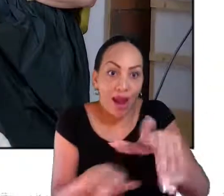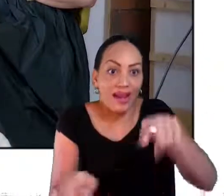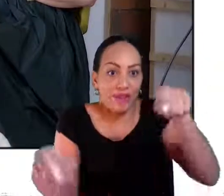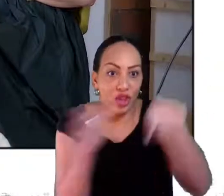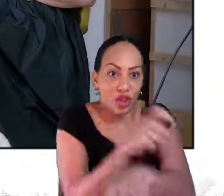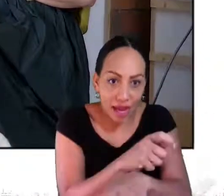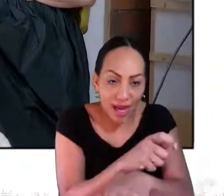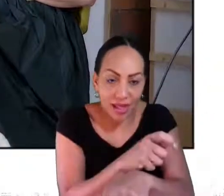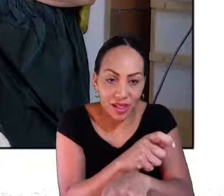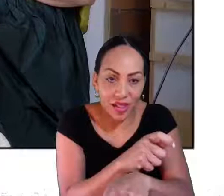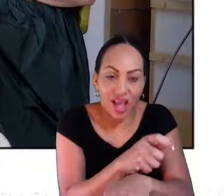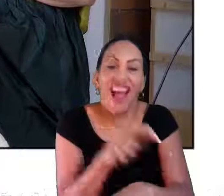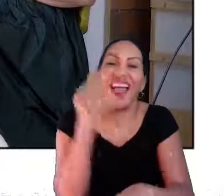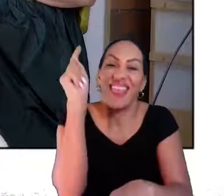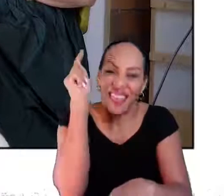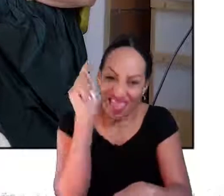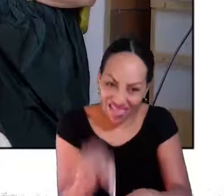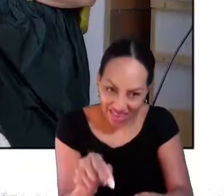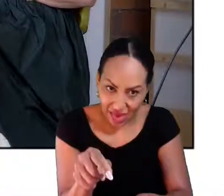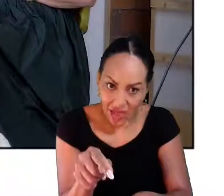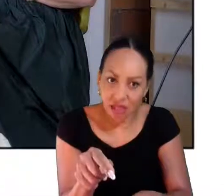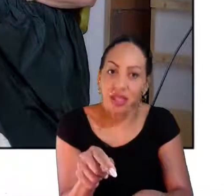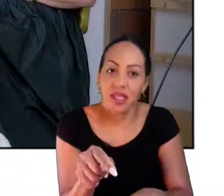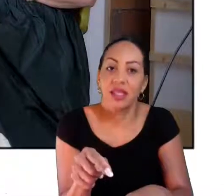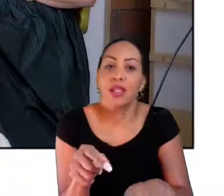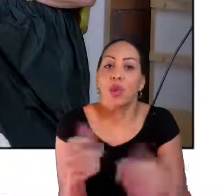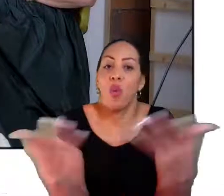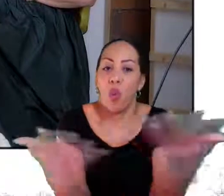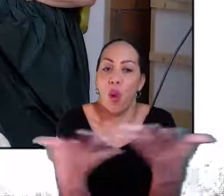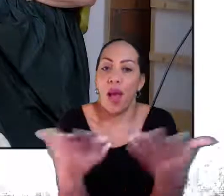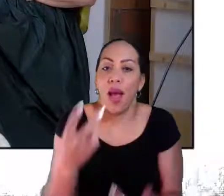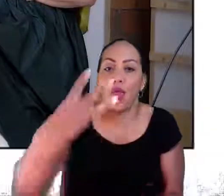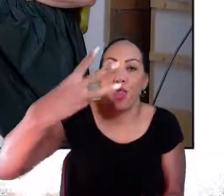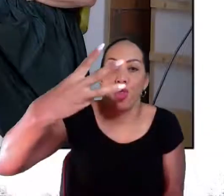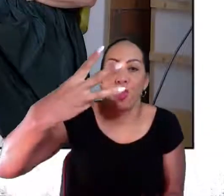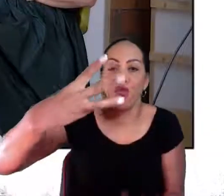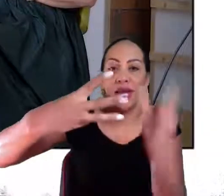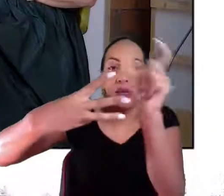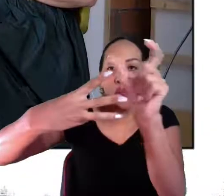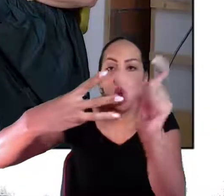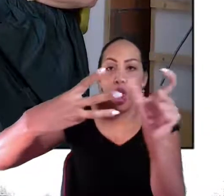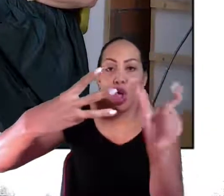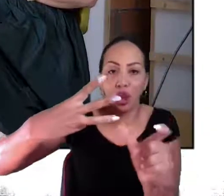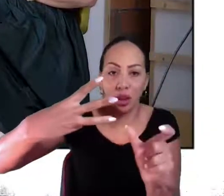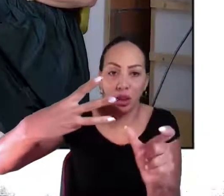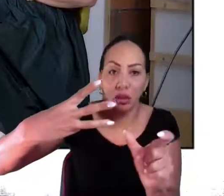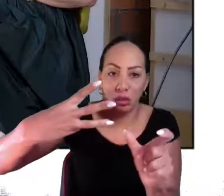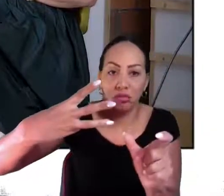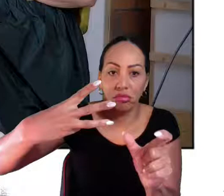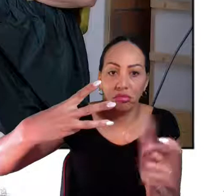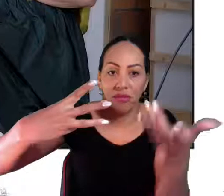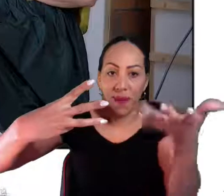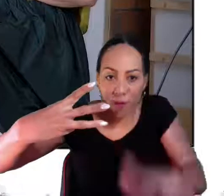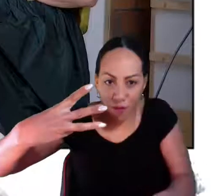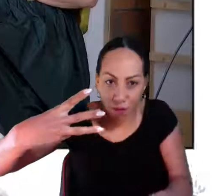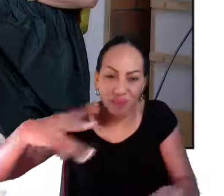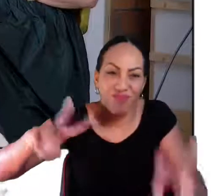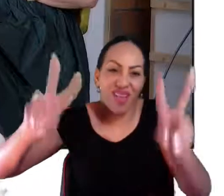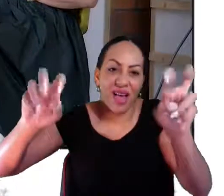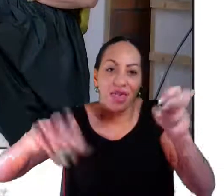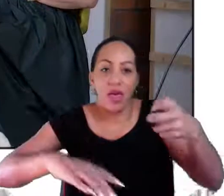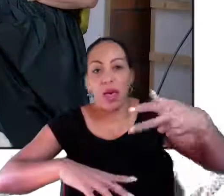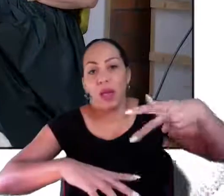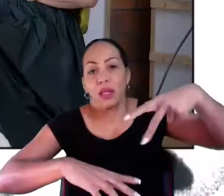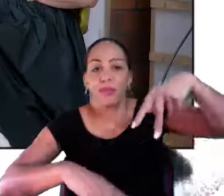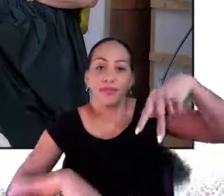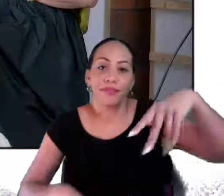was the distillation of that. I campaigned really hard to be allowed to call it the stool of change, but we got knocked back of kind of this idea